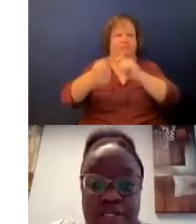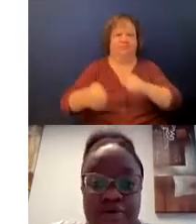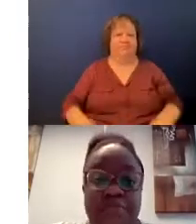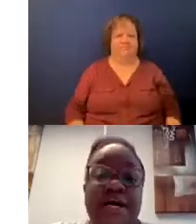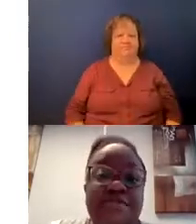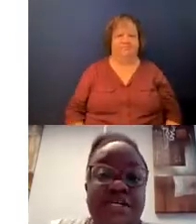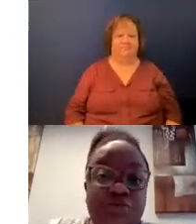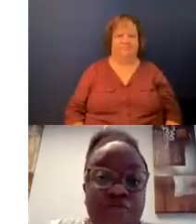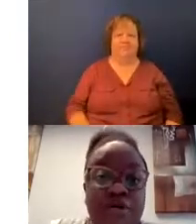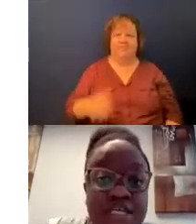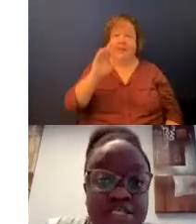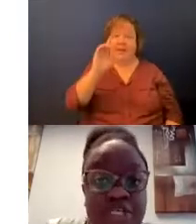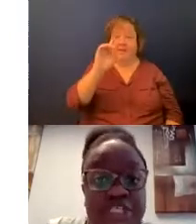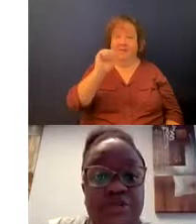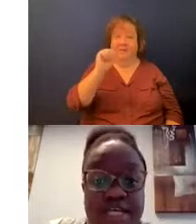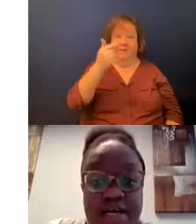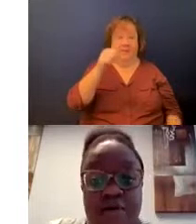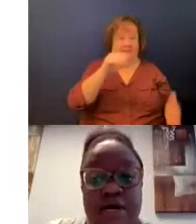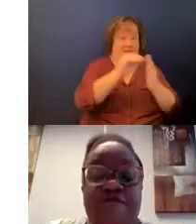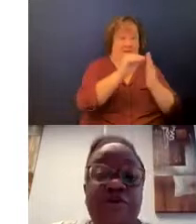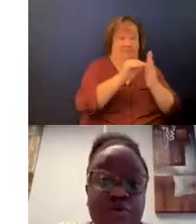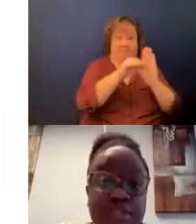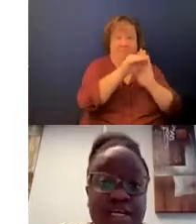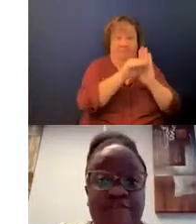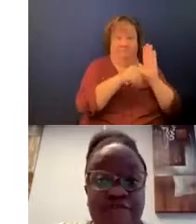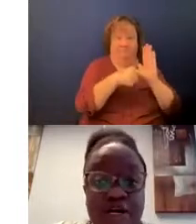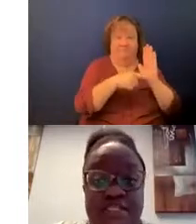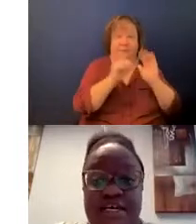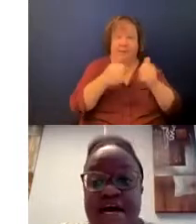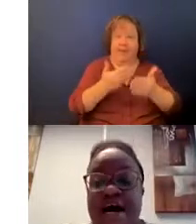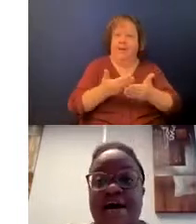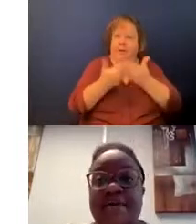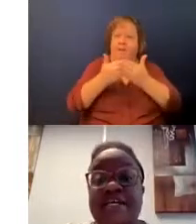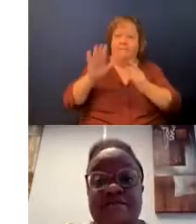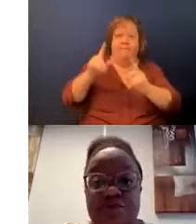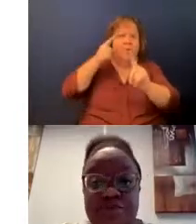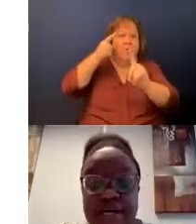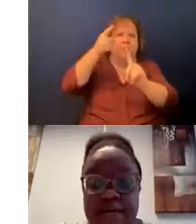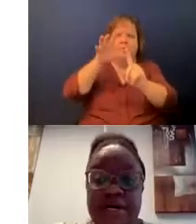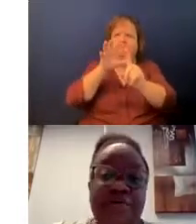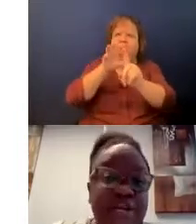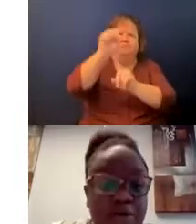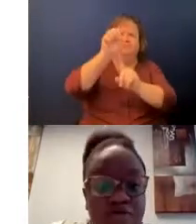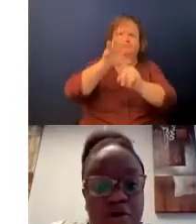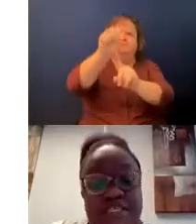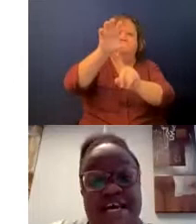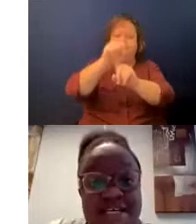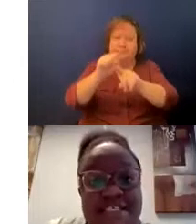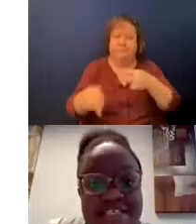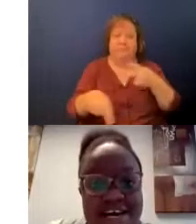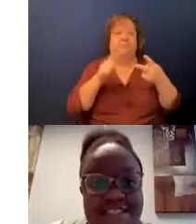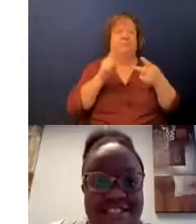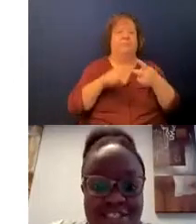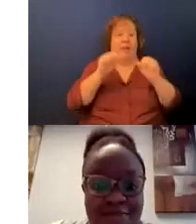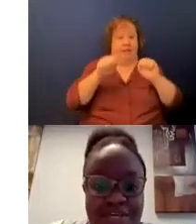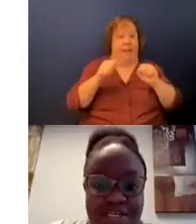more value. It becomes a tool for intergenerational dialogue, for youth-led advocacy, and it gives youth a credible voice and a